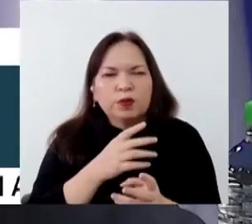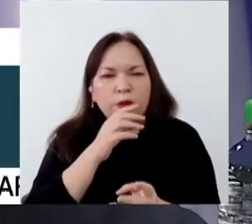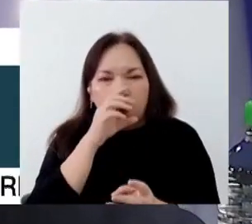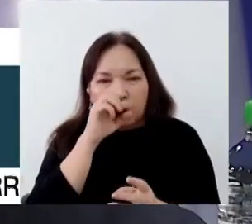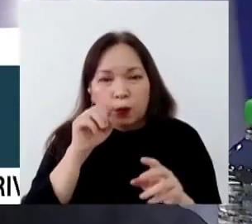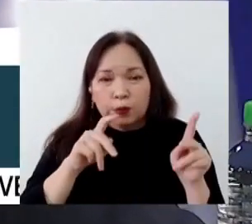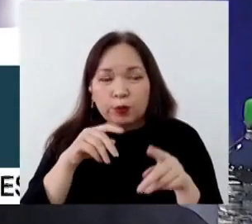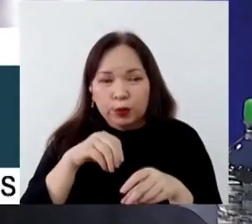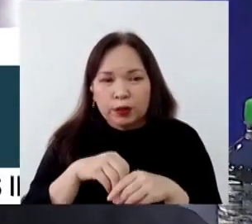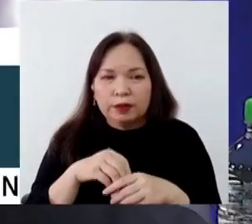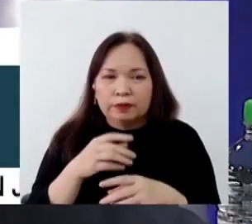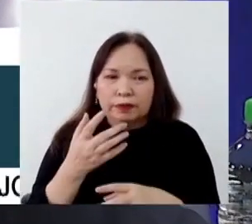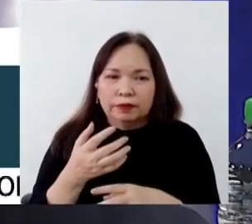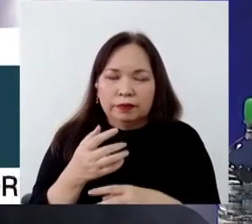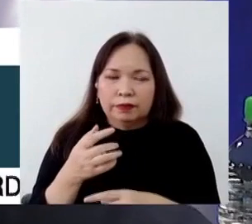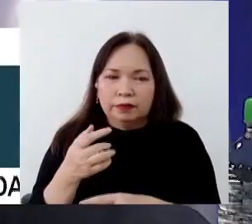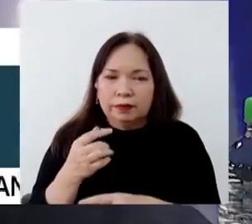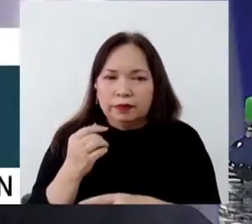of course,